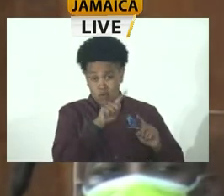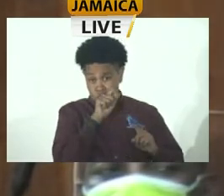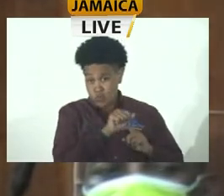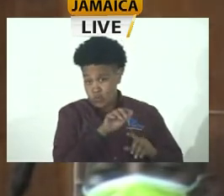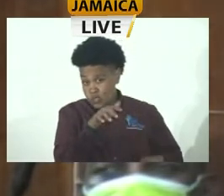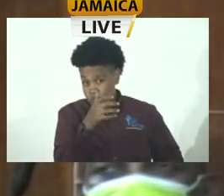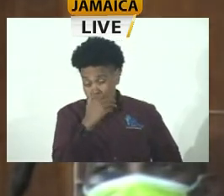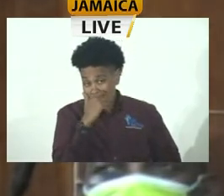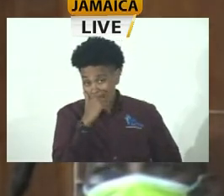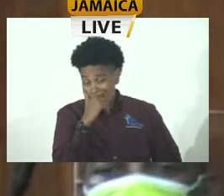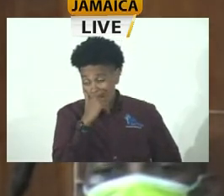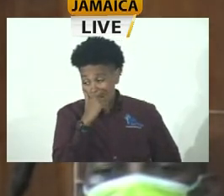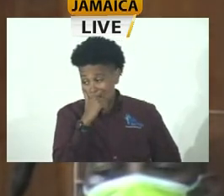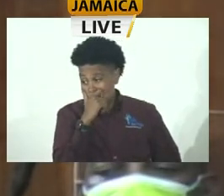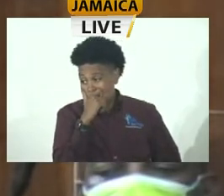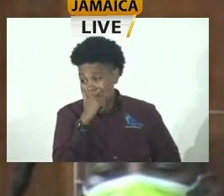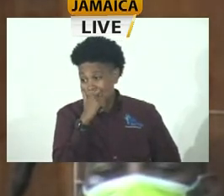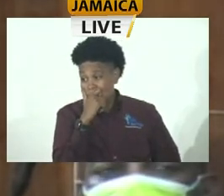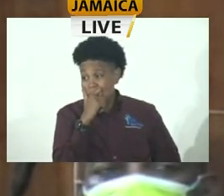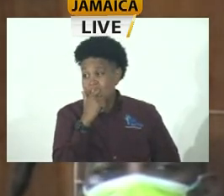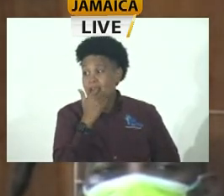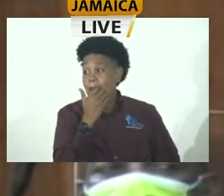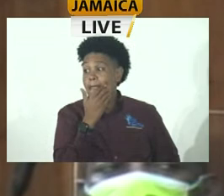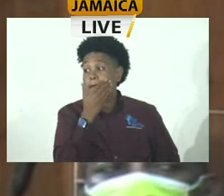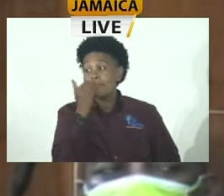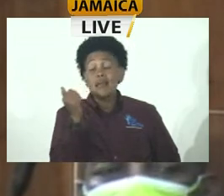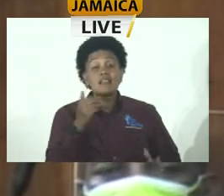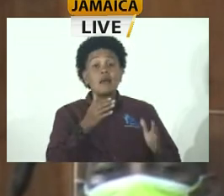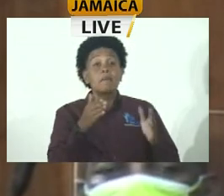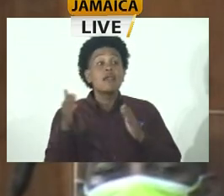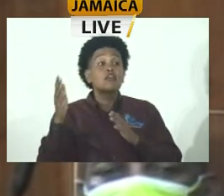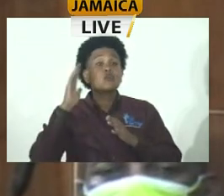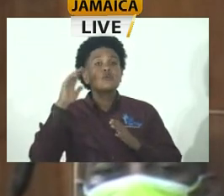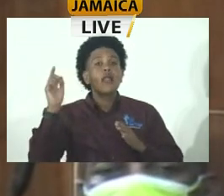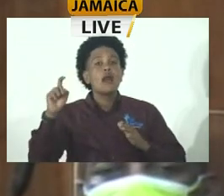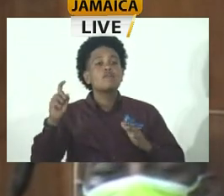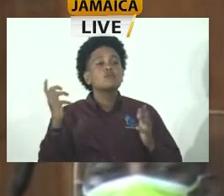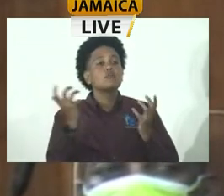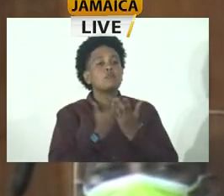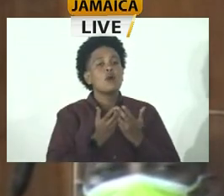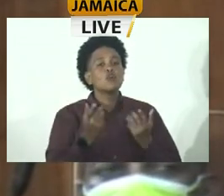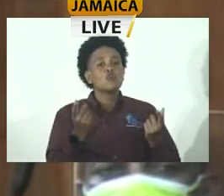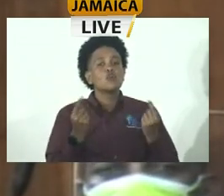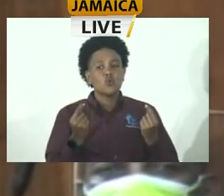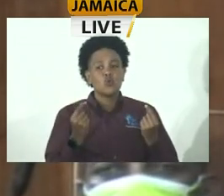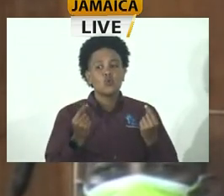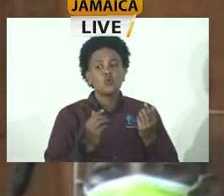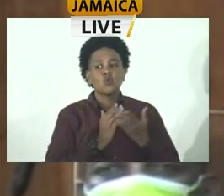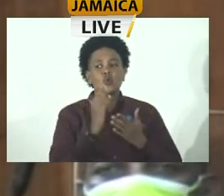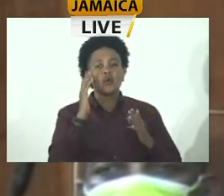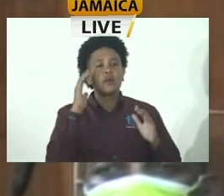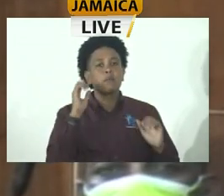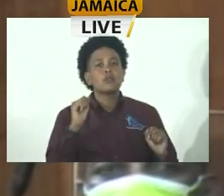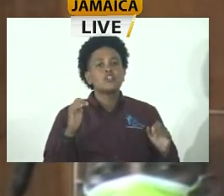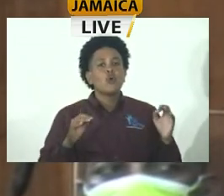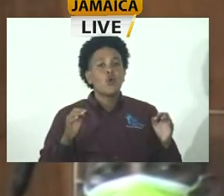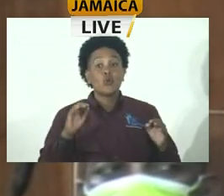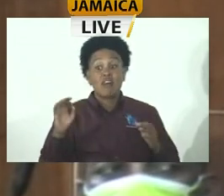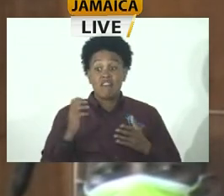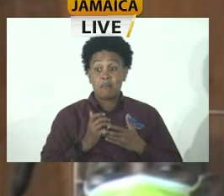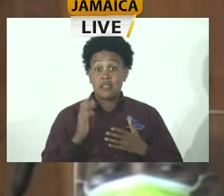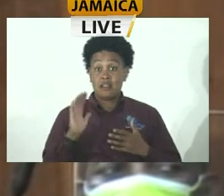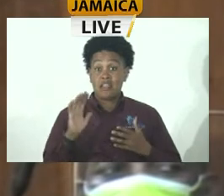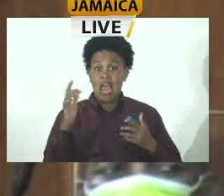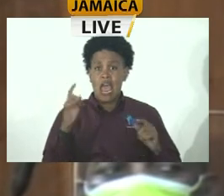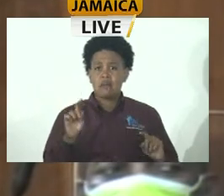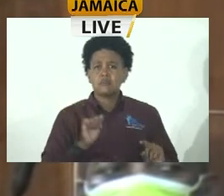that better matters will have to be dealt with by the president of the court of appeal